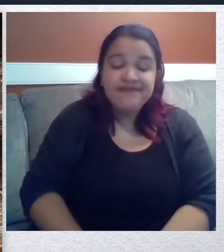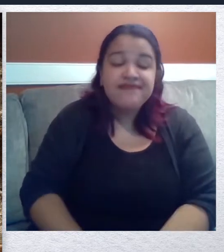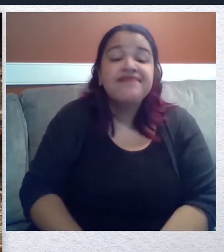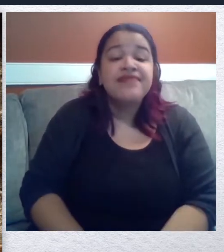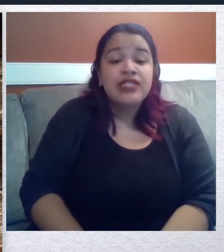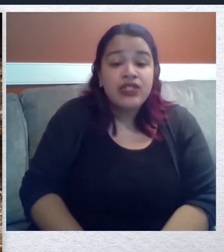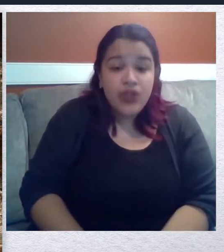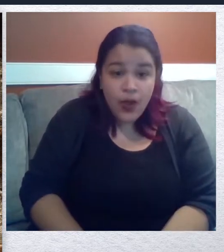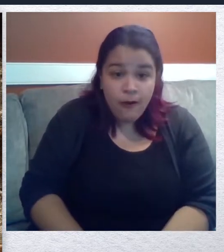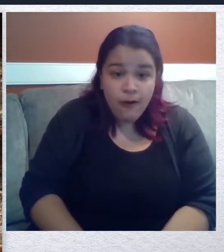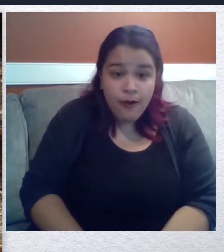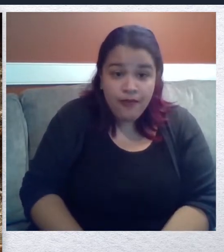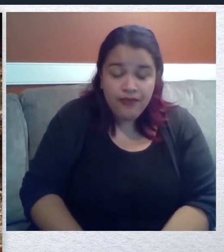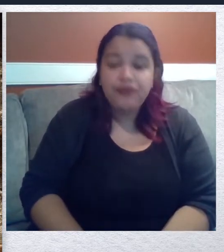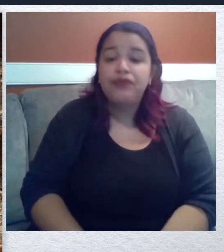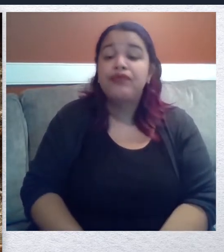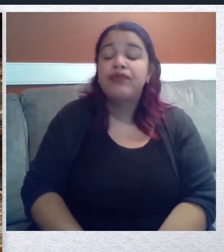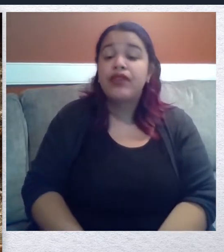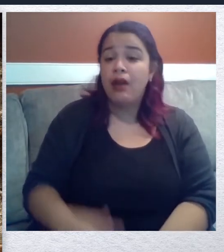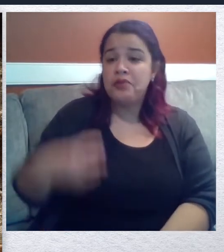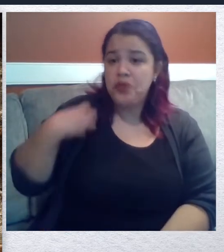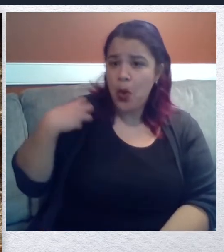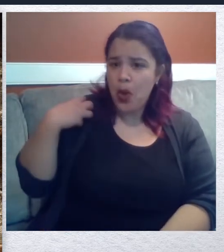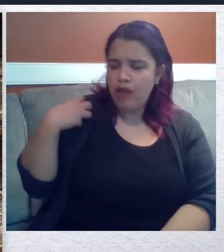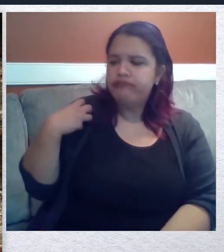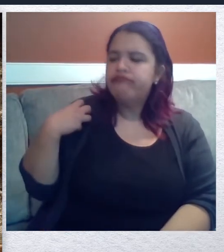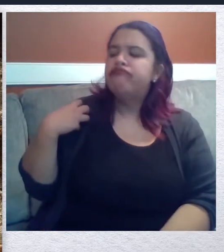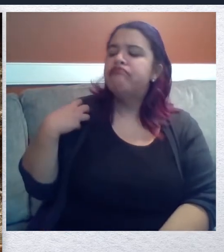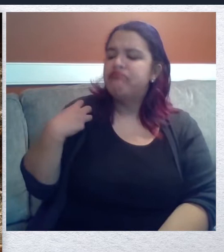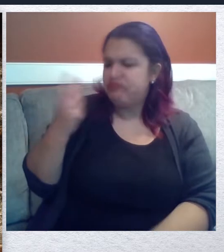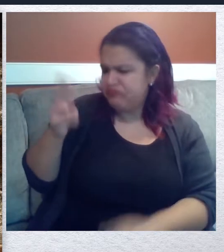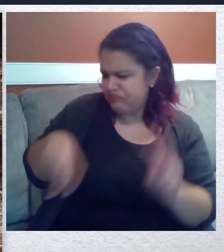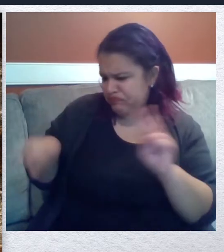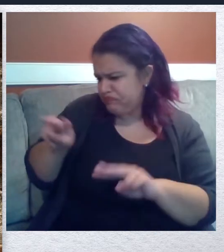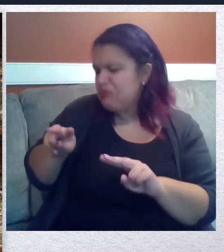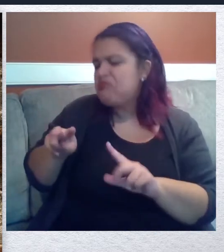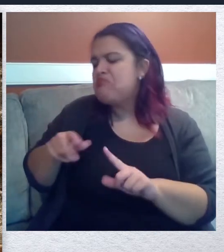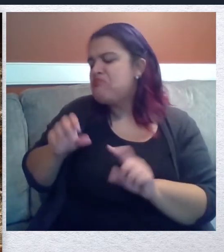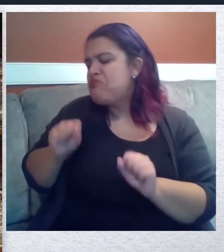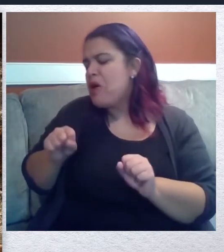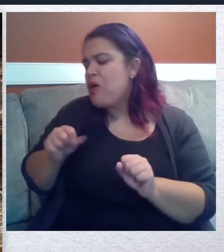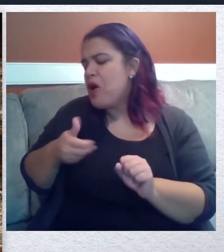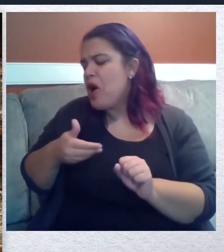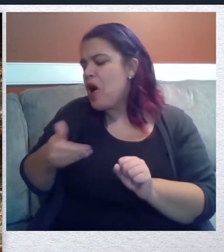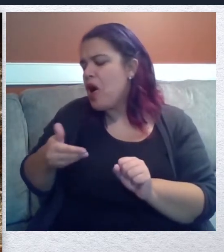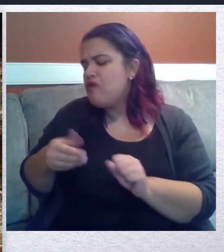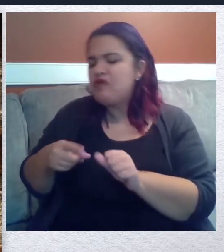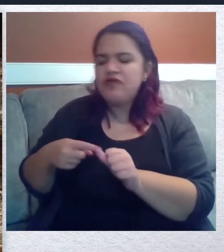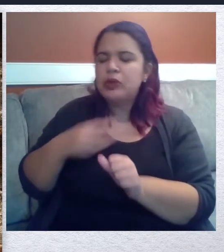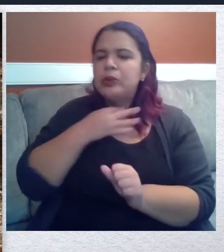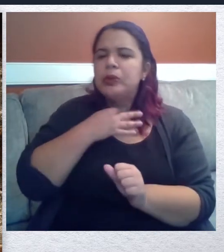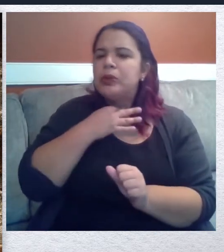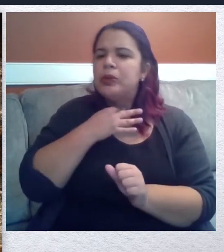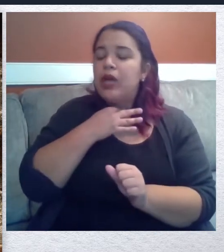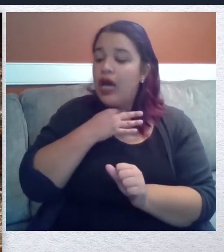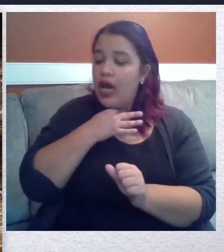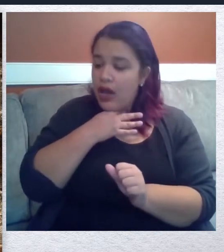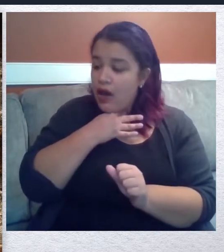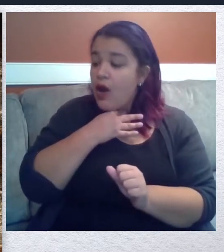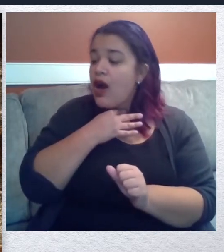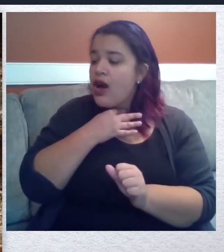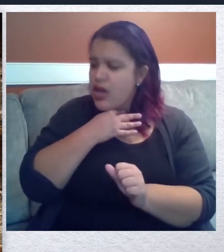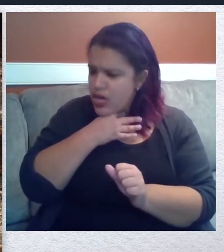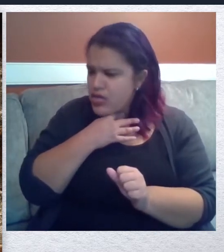best indicator of how someone will perform in the future is to look at how they performed in the past. For